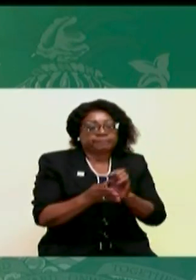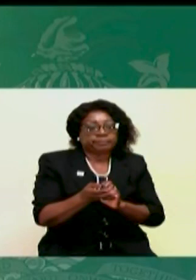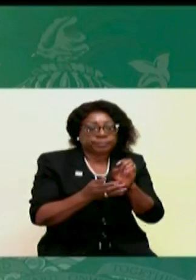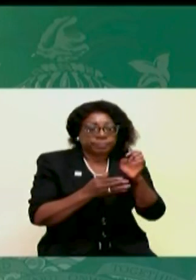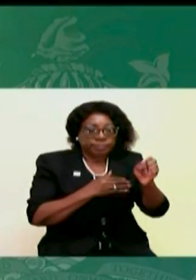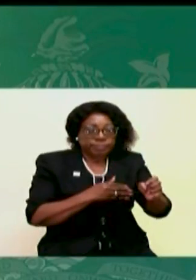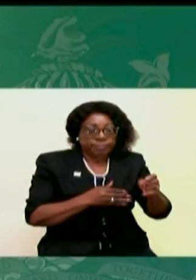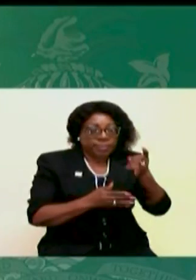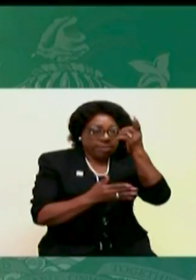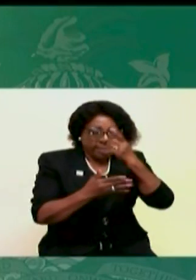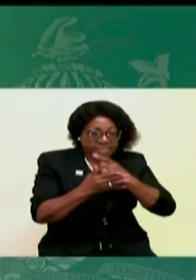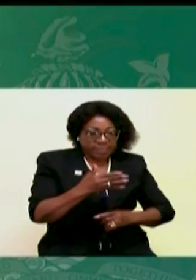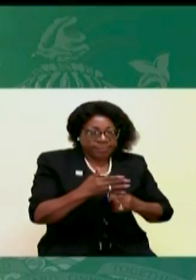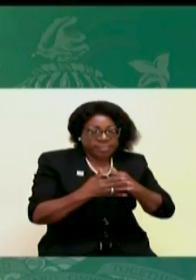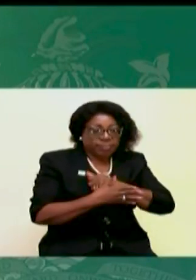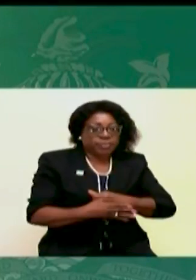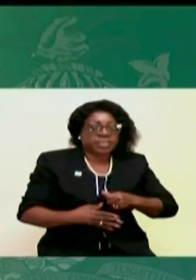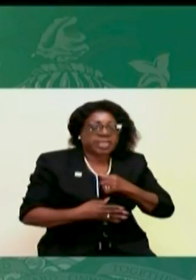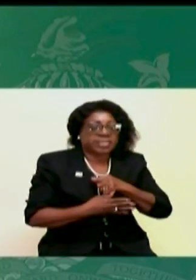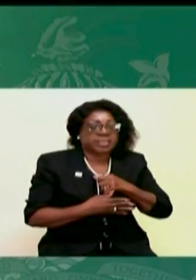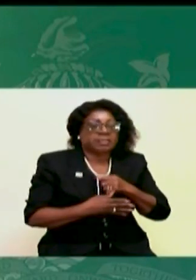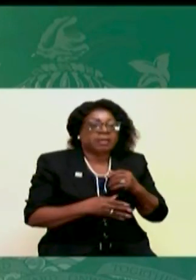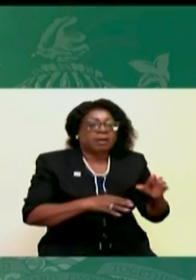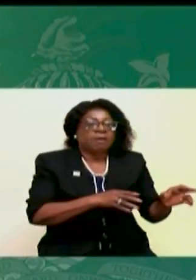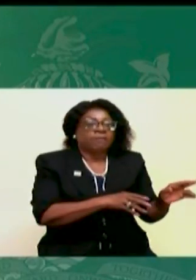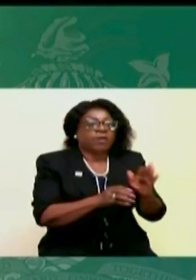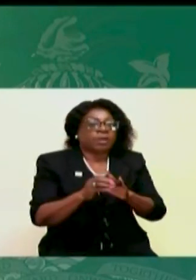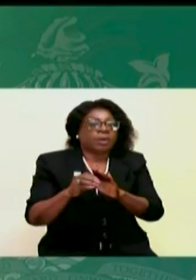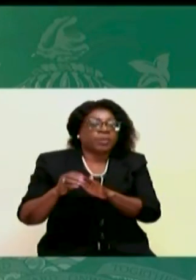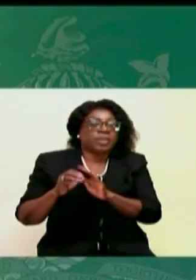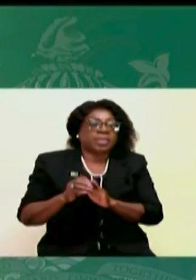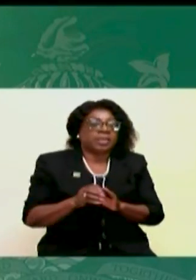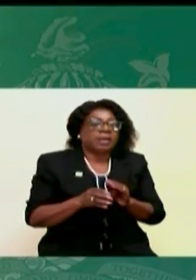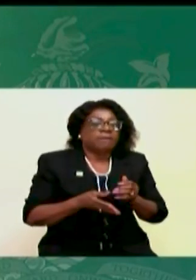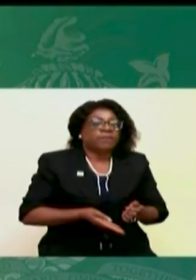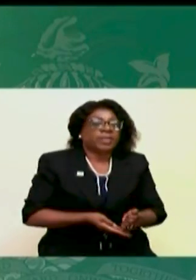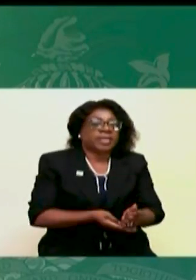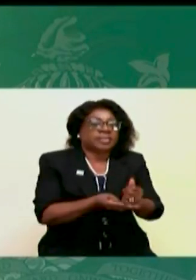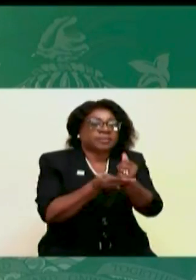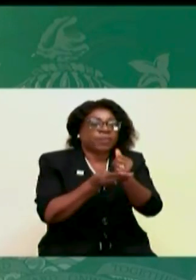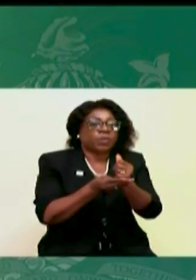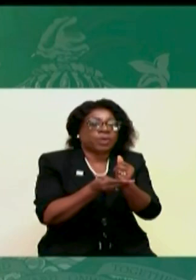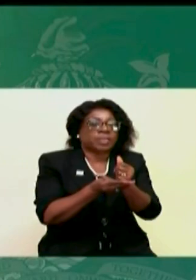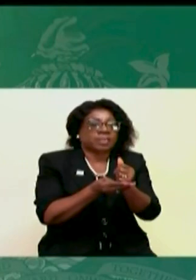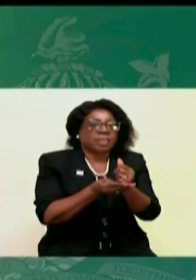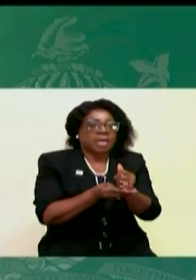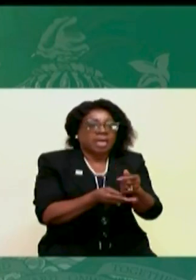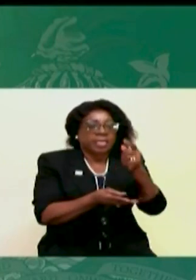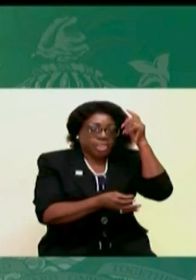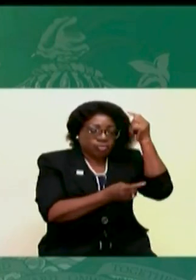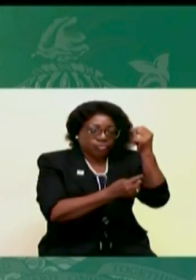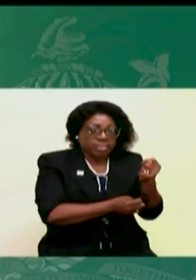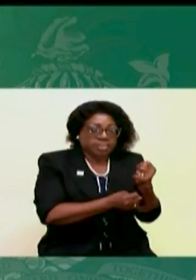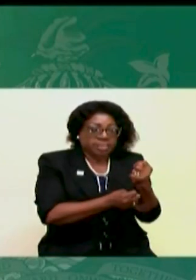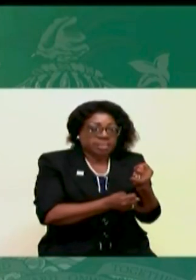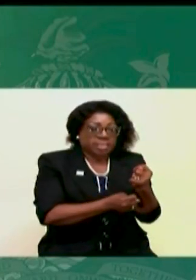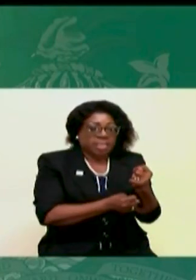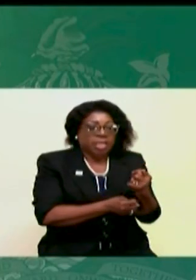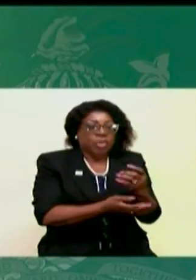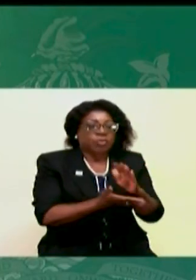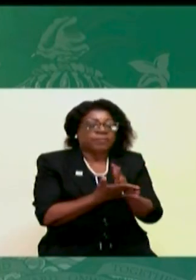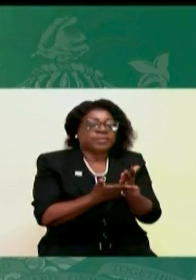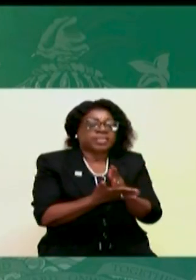deepest appreciation to the communities for their unwavering support and unwavering trust. You have shared